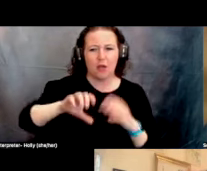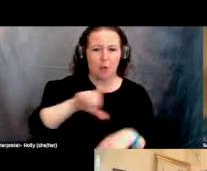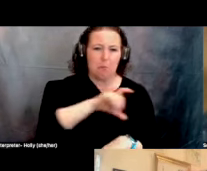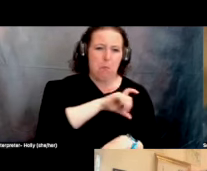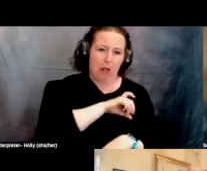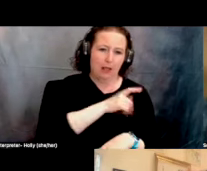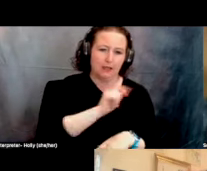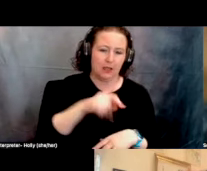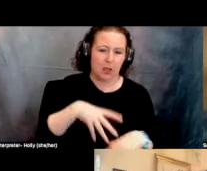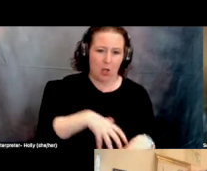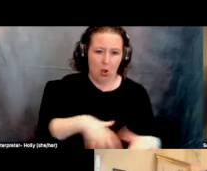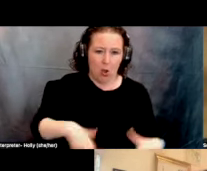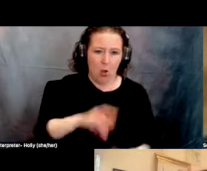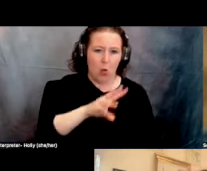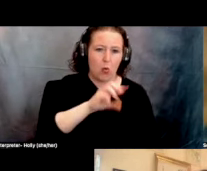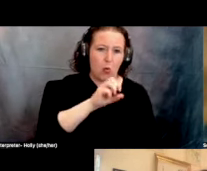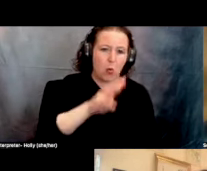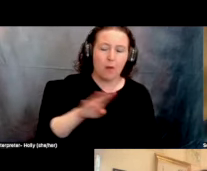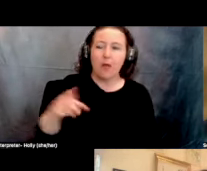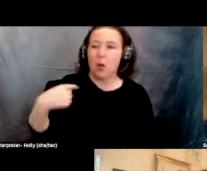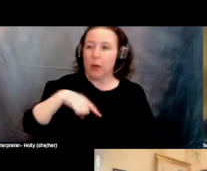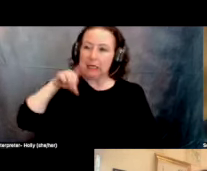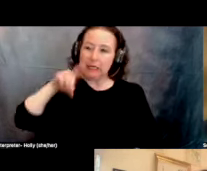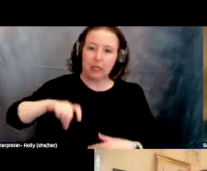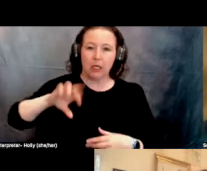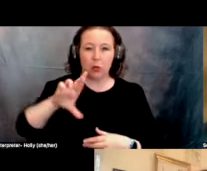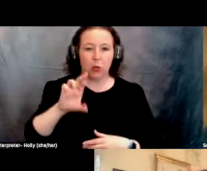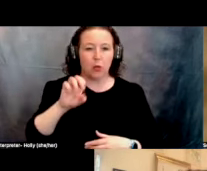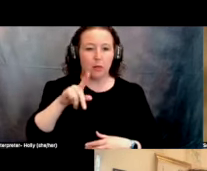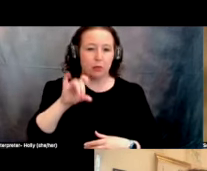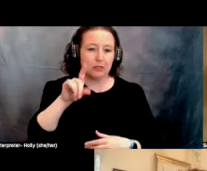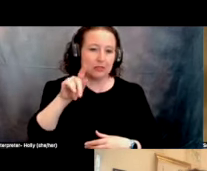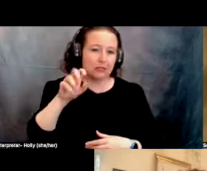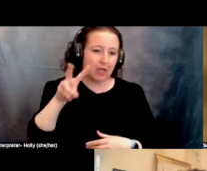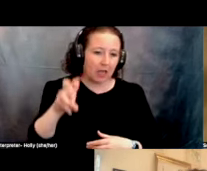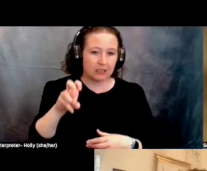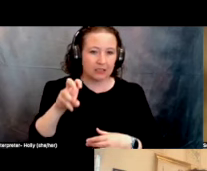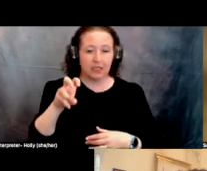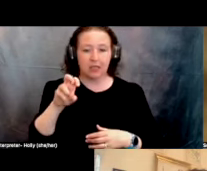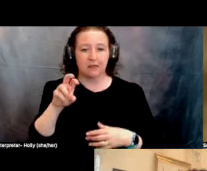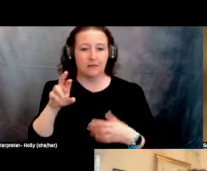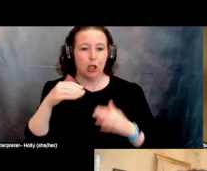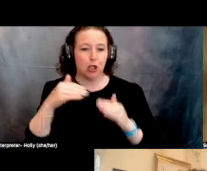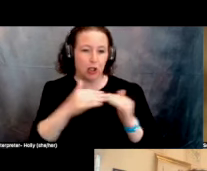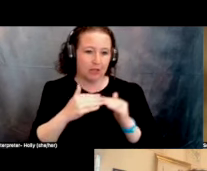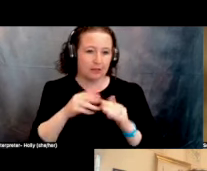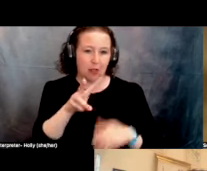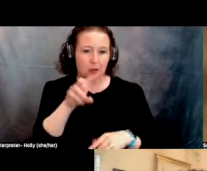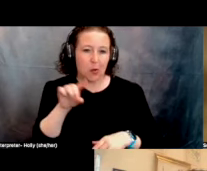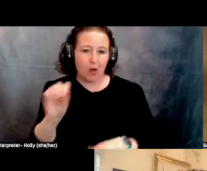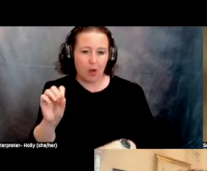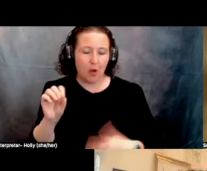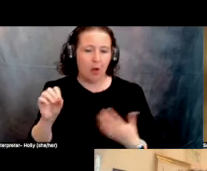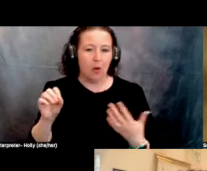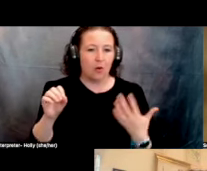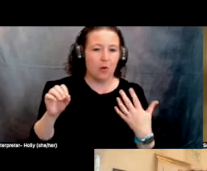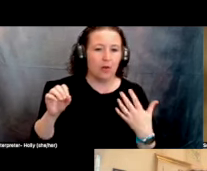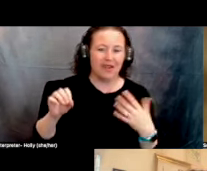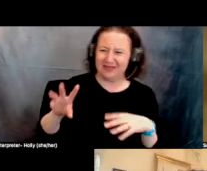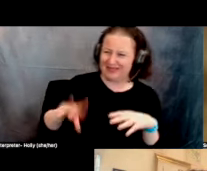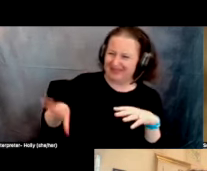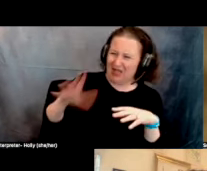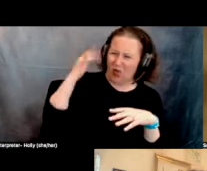justice 2.0 and the need for a reproductive justice new deal. And people are like, well, what does this have to do with Loving versus Virginia and interracial marriage and mixed